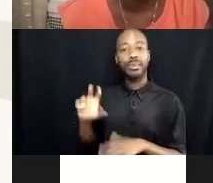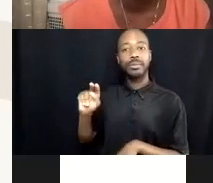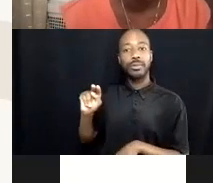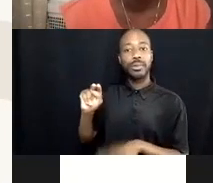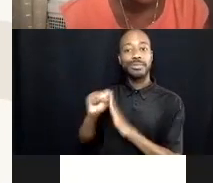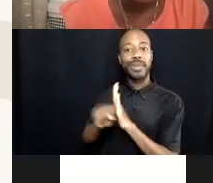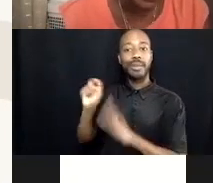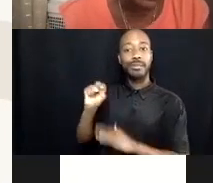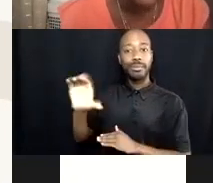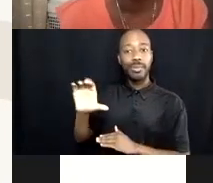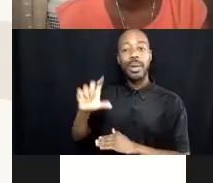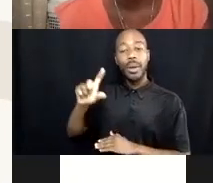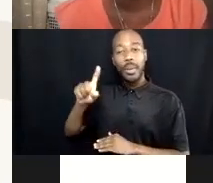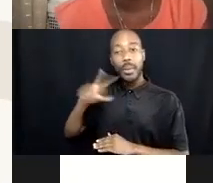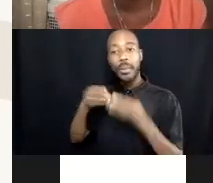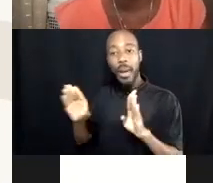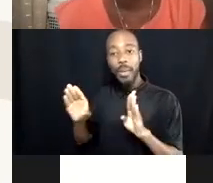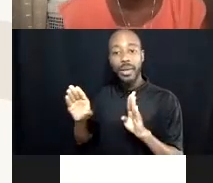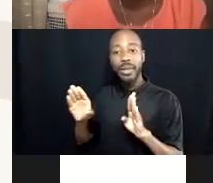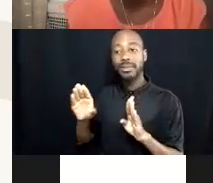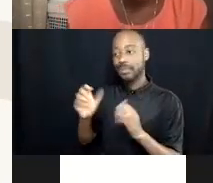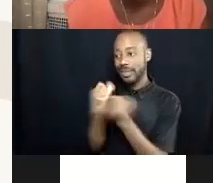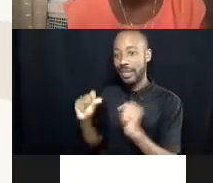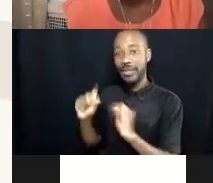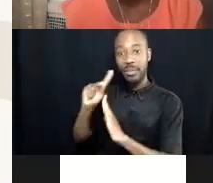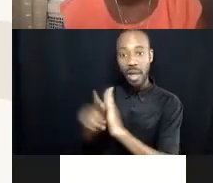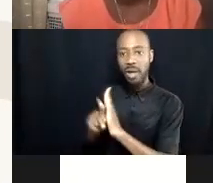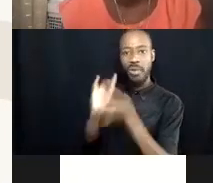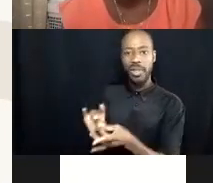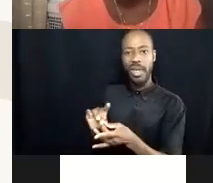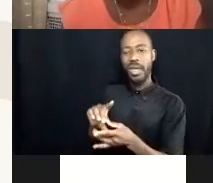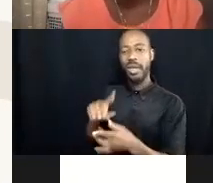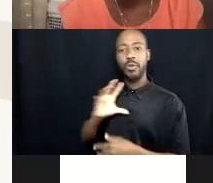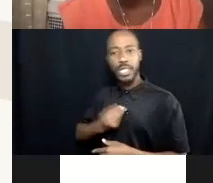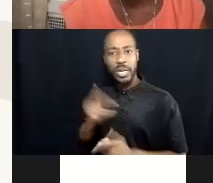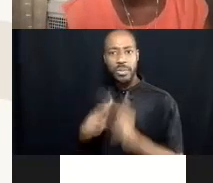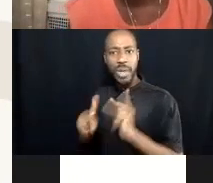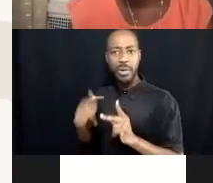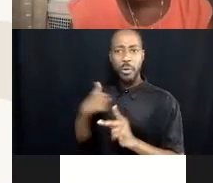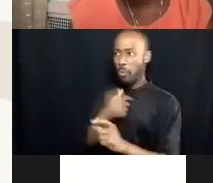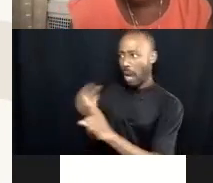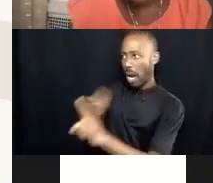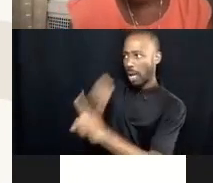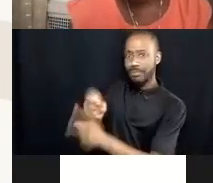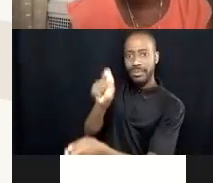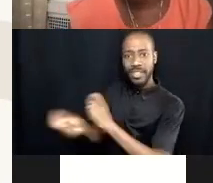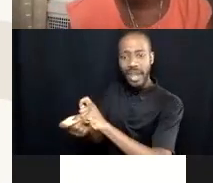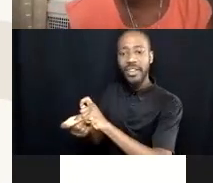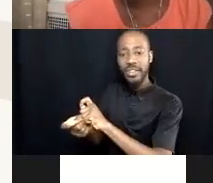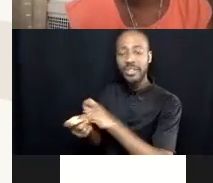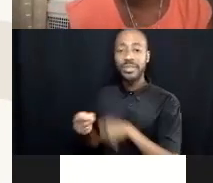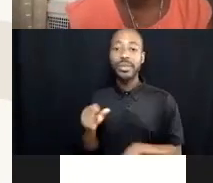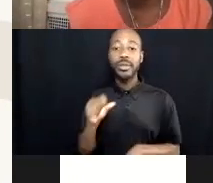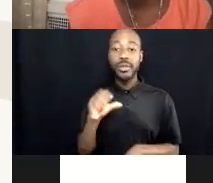Department of Public Safety policy as it relates to transgender and gender variant people who are incarcerated. So that time that